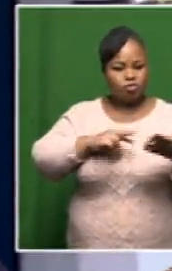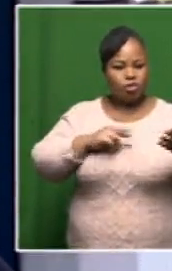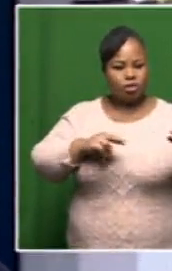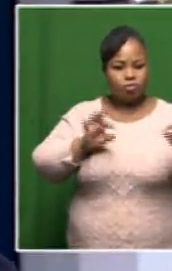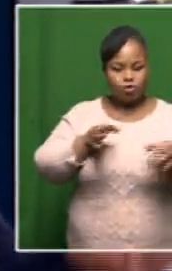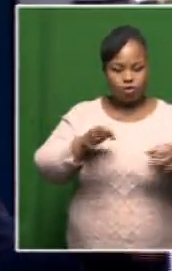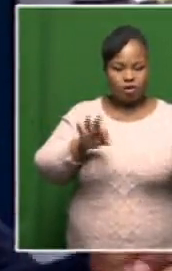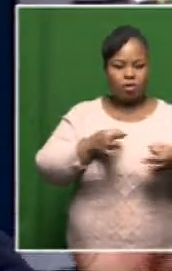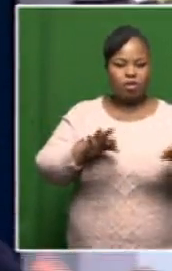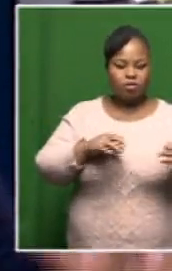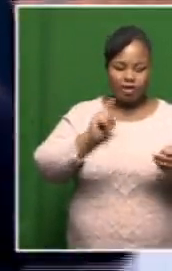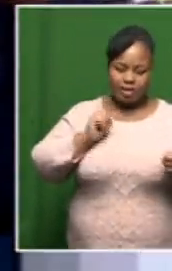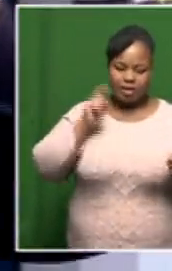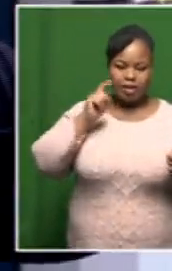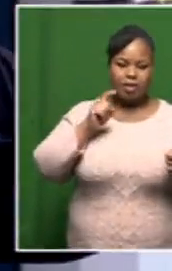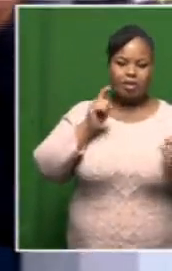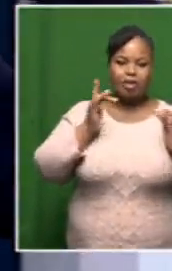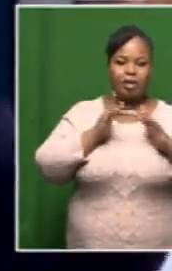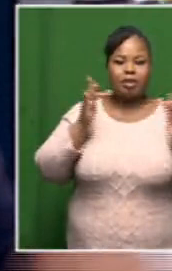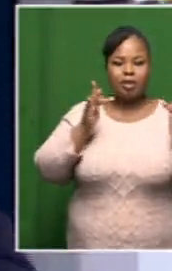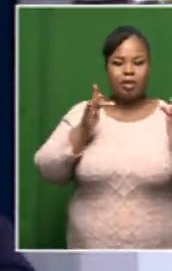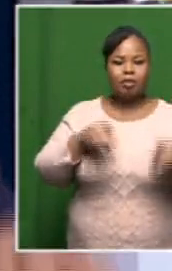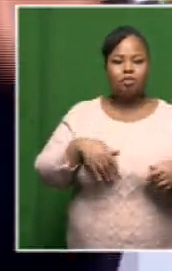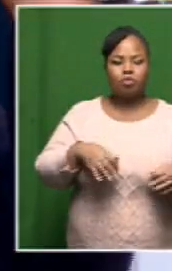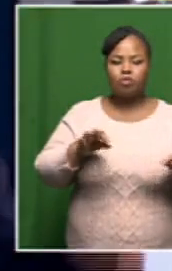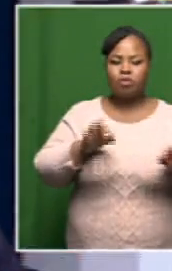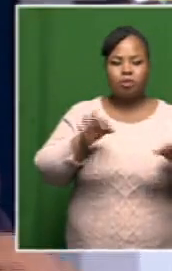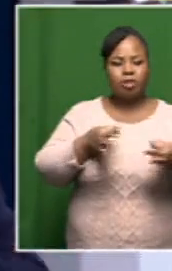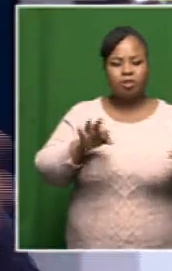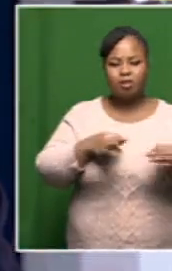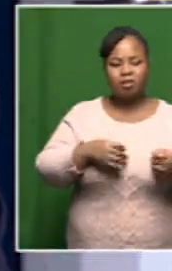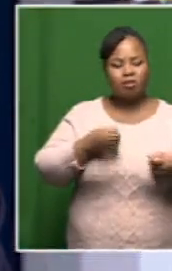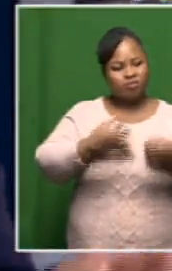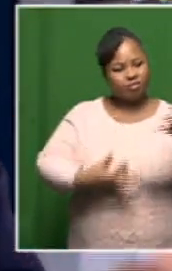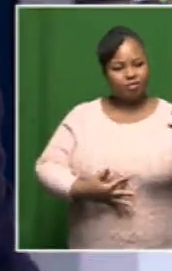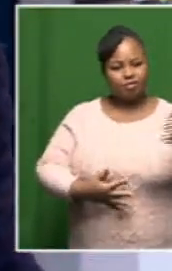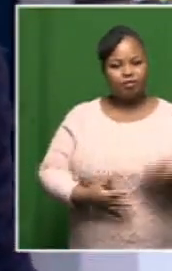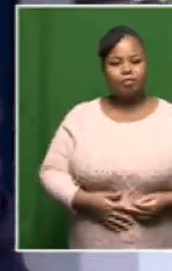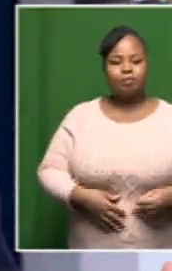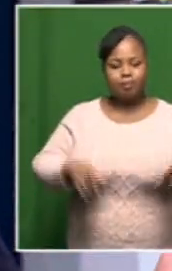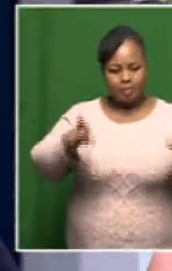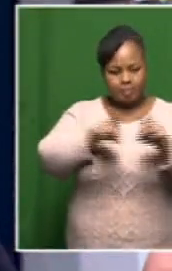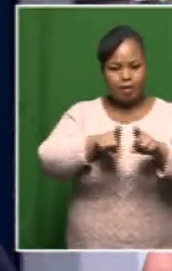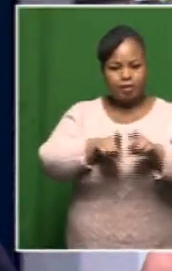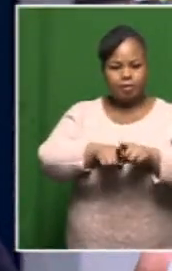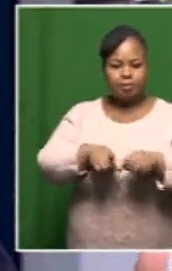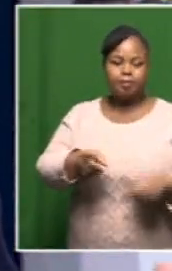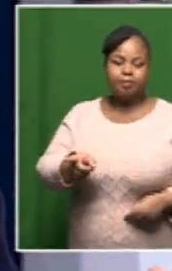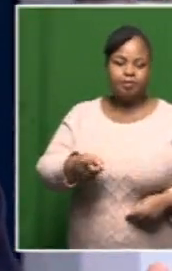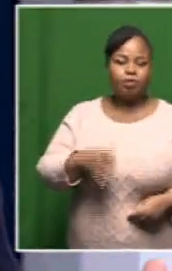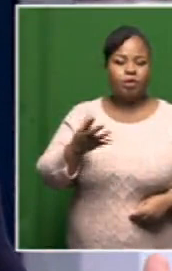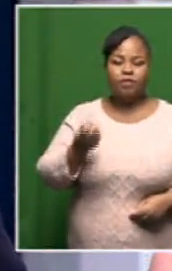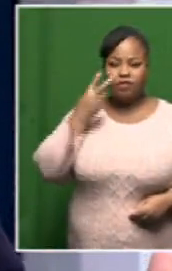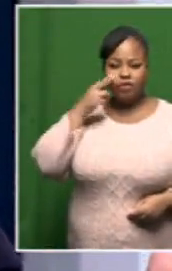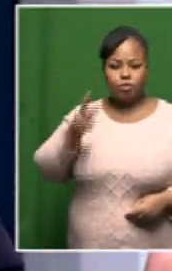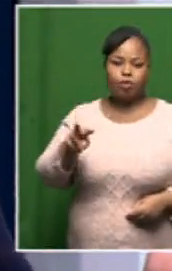you can click there, the link. It is a chapter of Maskanda and other chapters. Same, there's this a